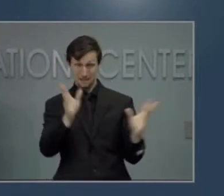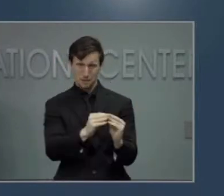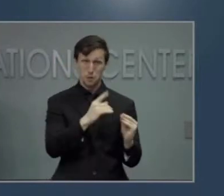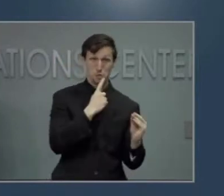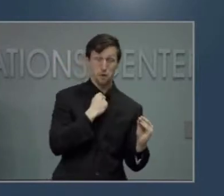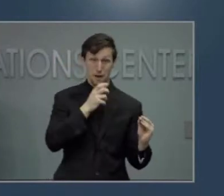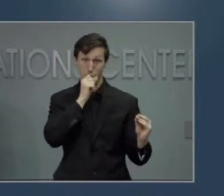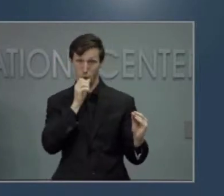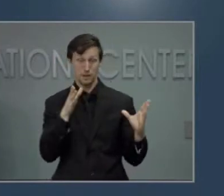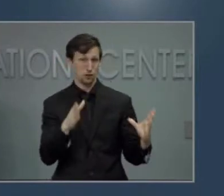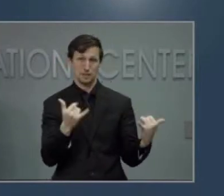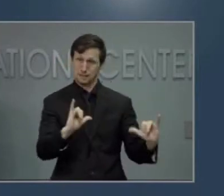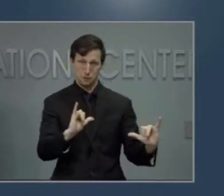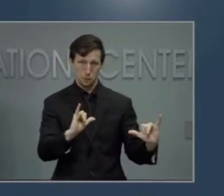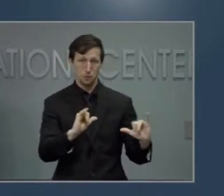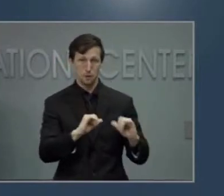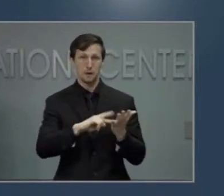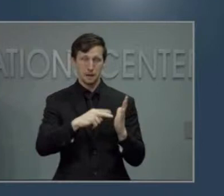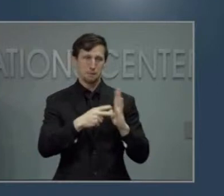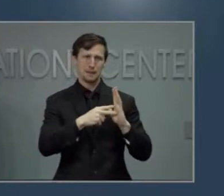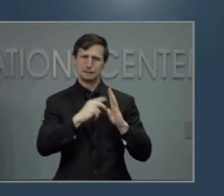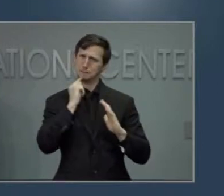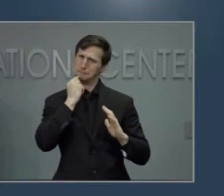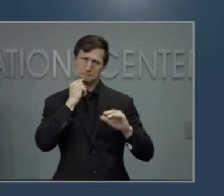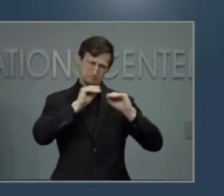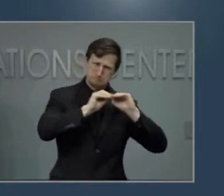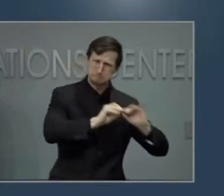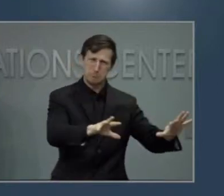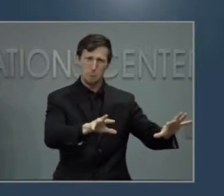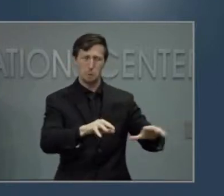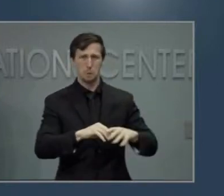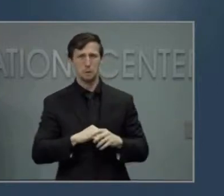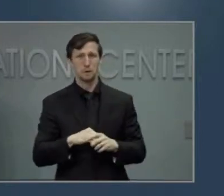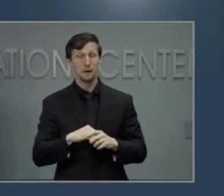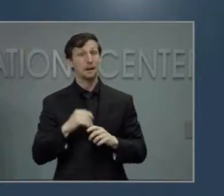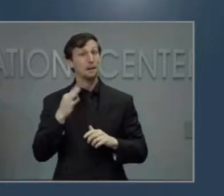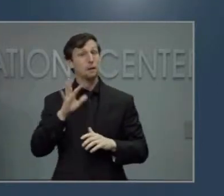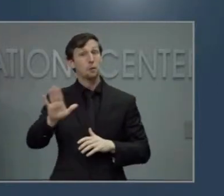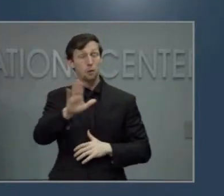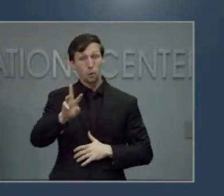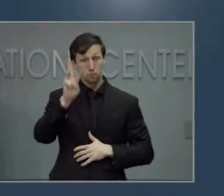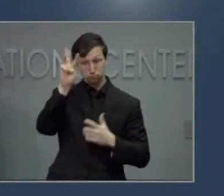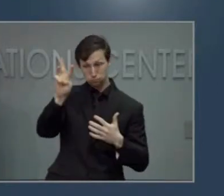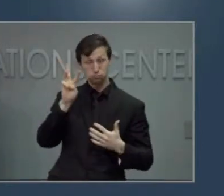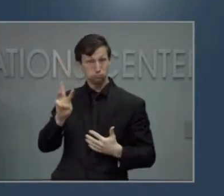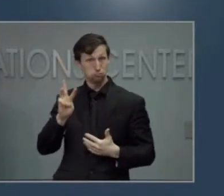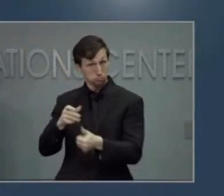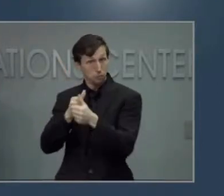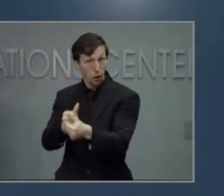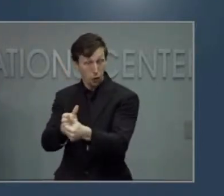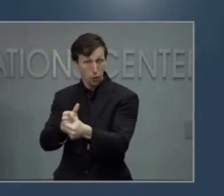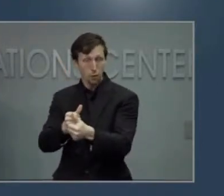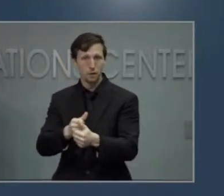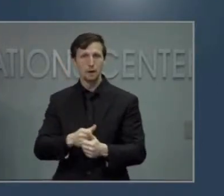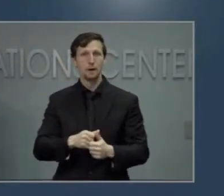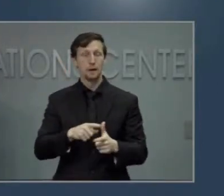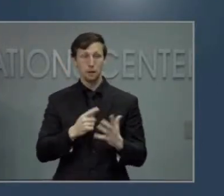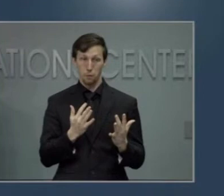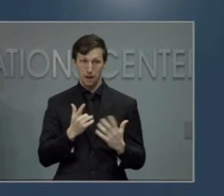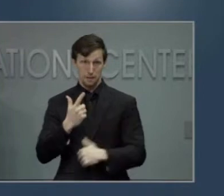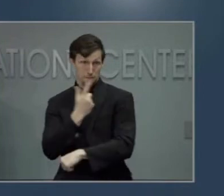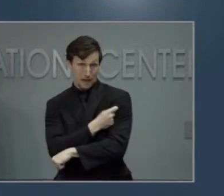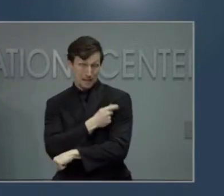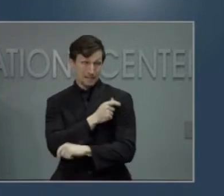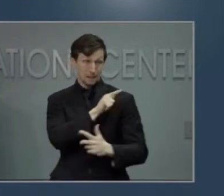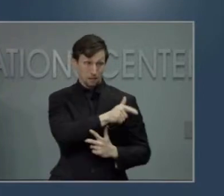with critical or substantial COVID spread. If we keep doing those 3 W's and everyone gets the vaccine when it's their turn and